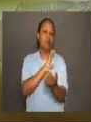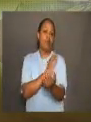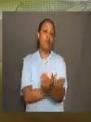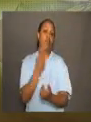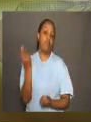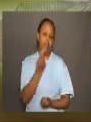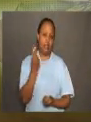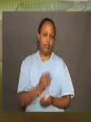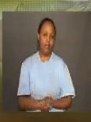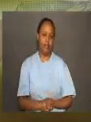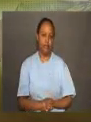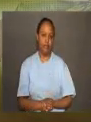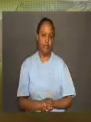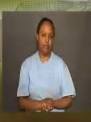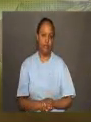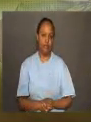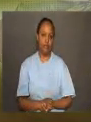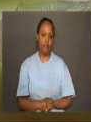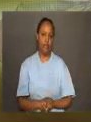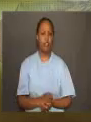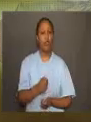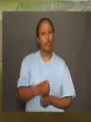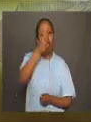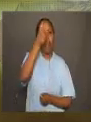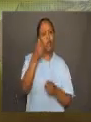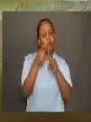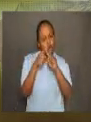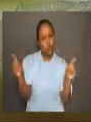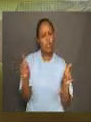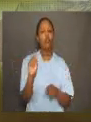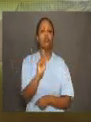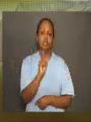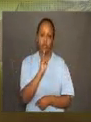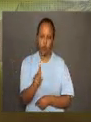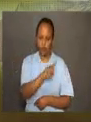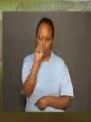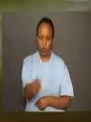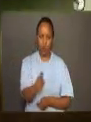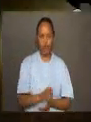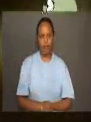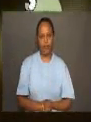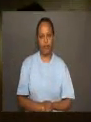authority. What is the chief difference between them?